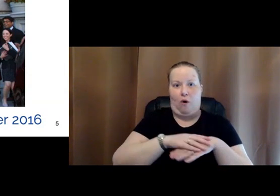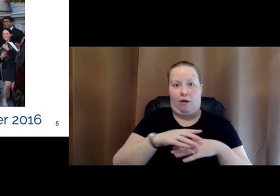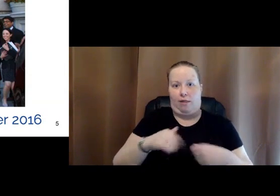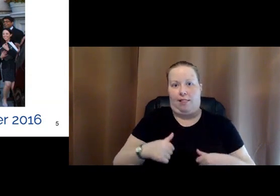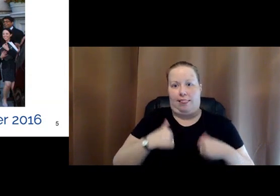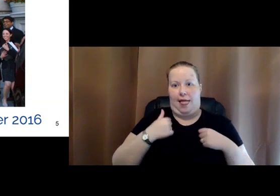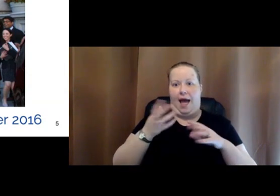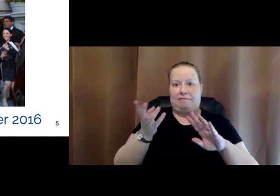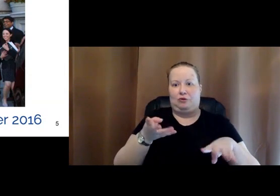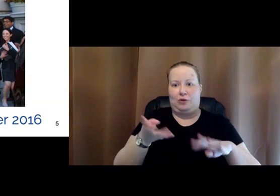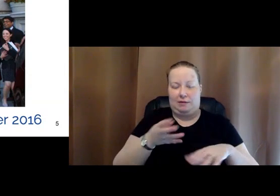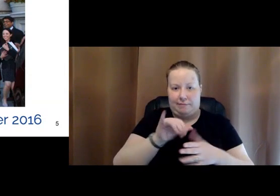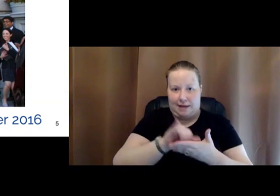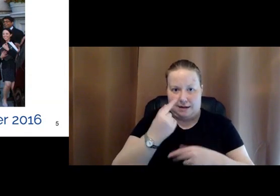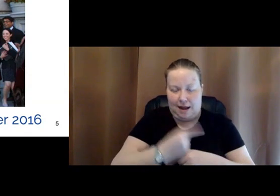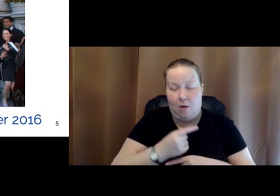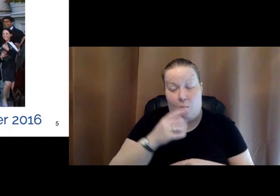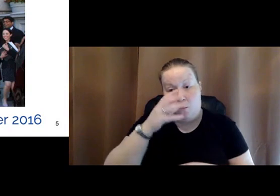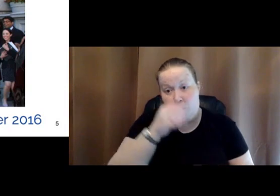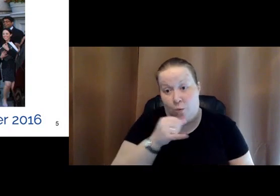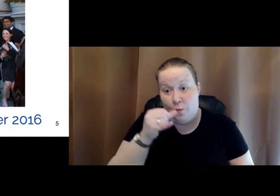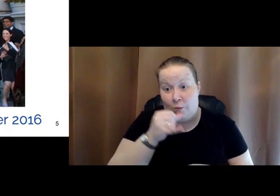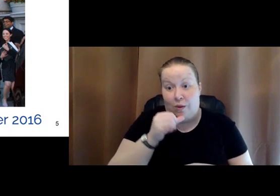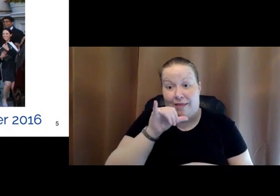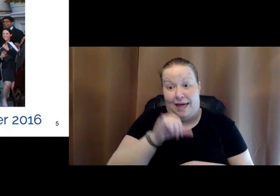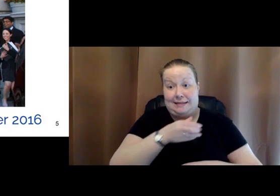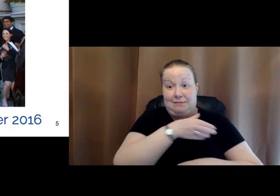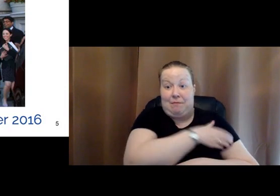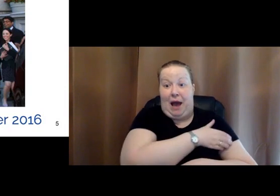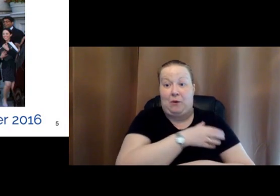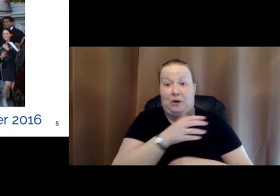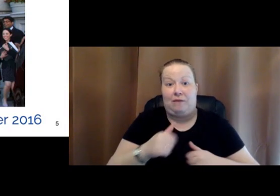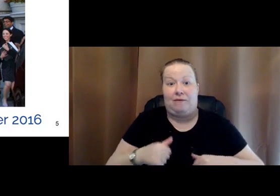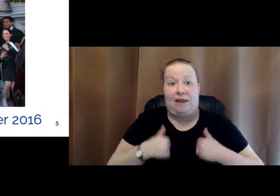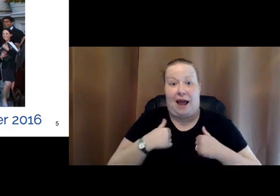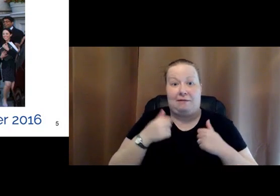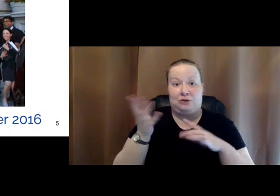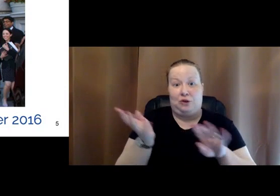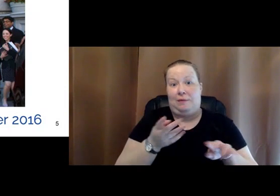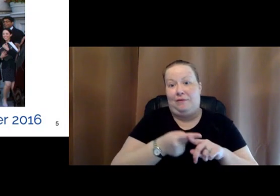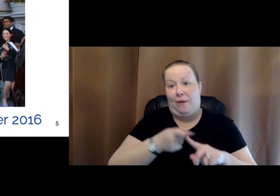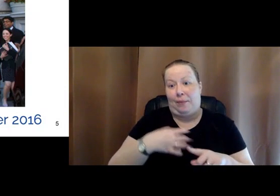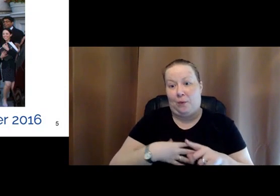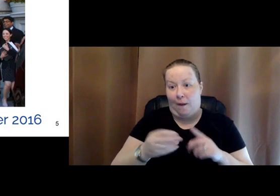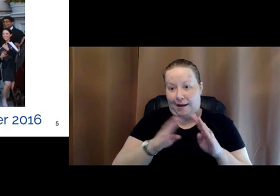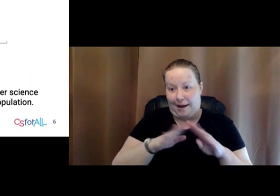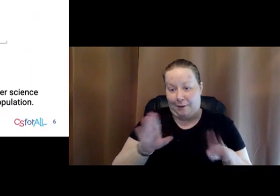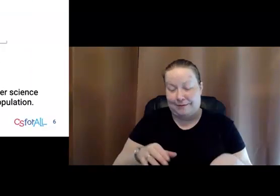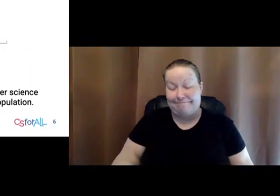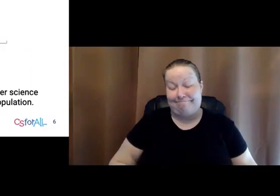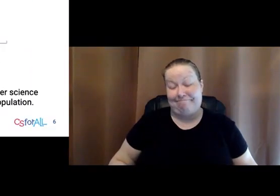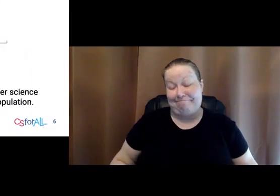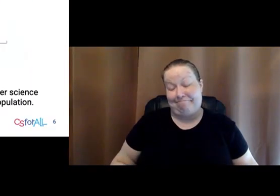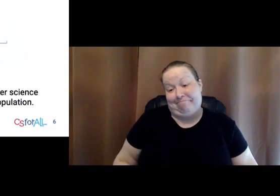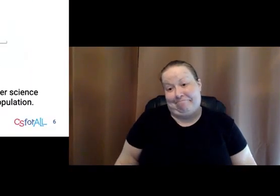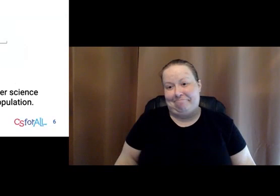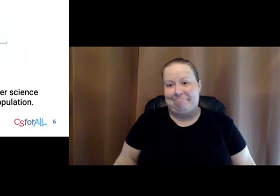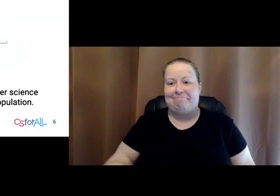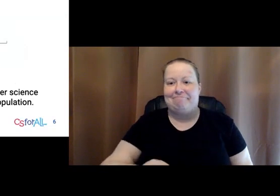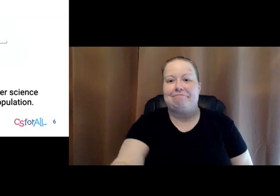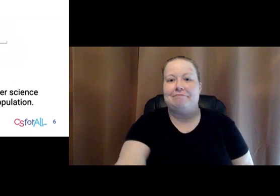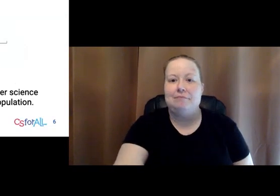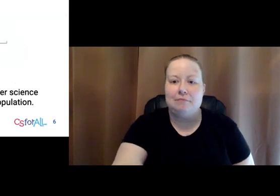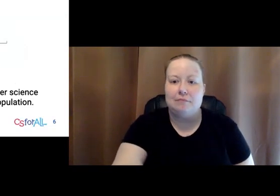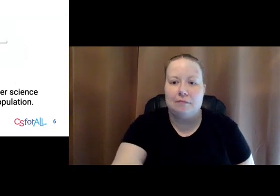of the powers of like live streaming something from the White House. I think that you can't really beat that. So CS for All as